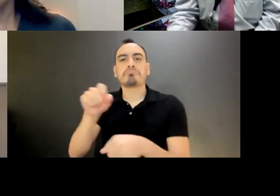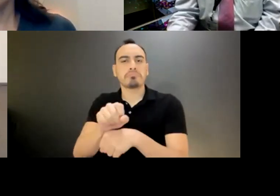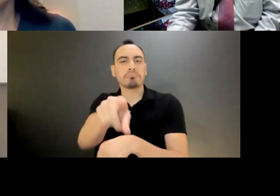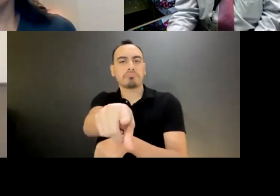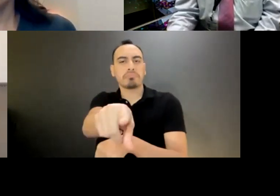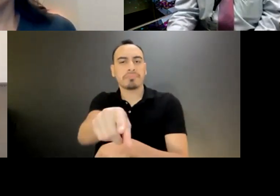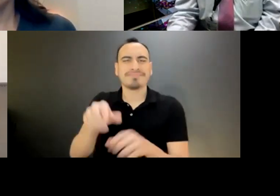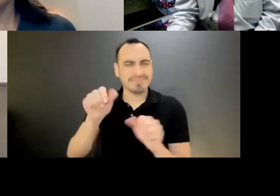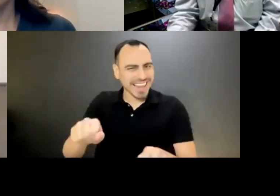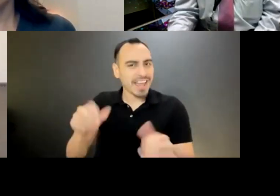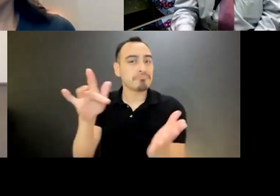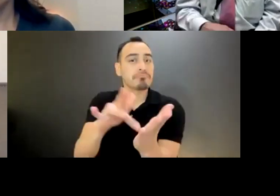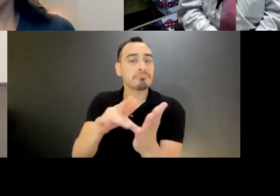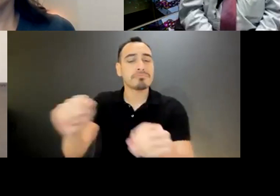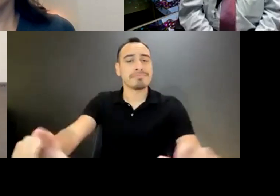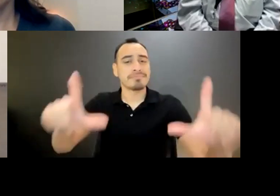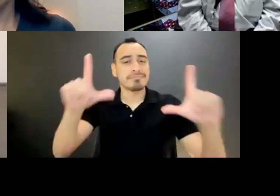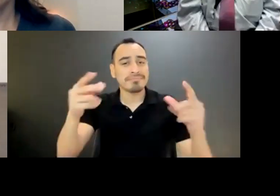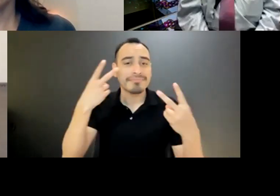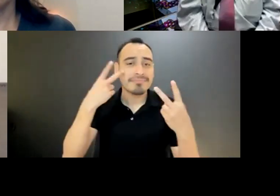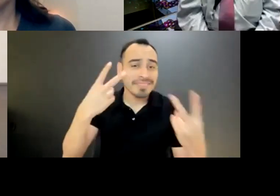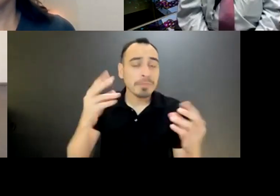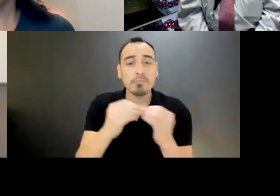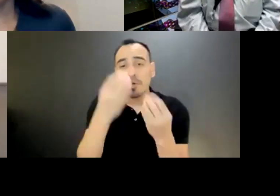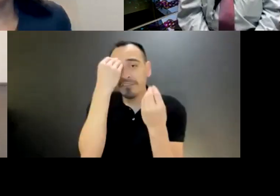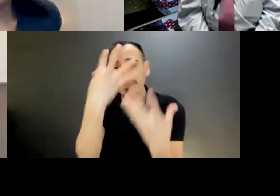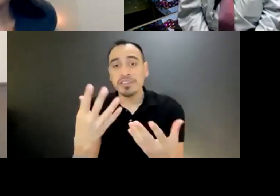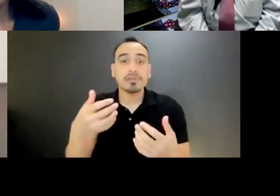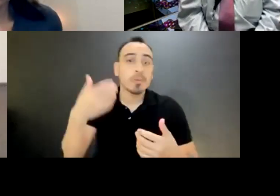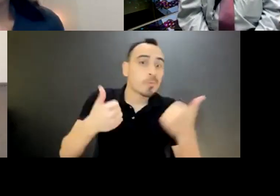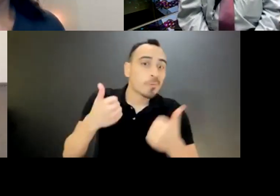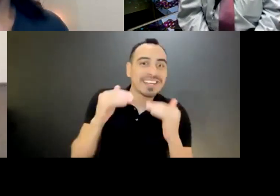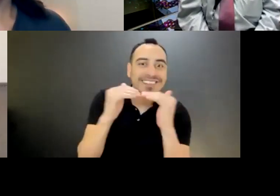and find out more information on what tier. And again, hope